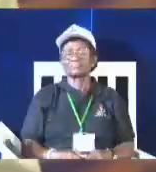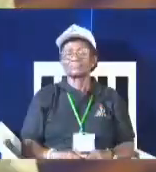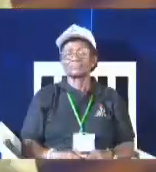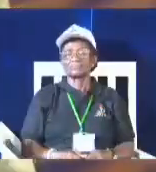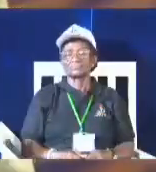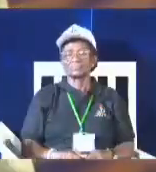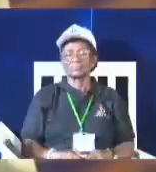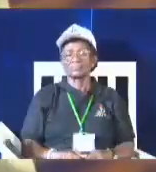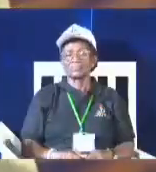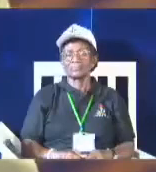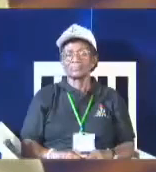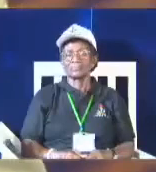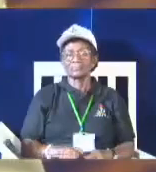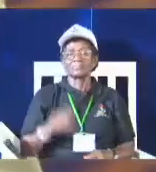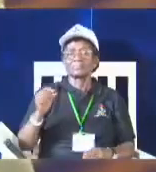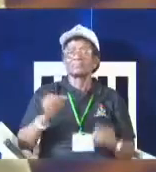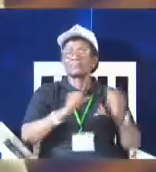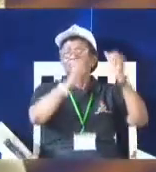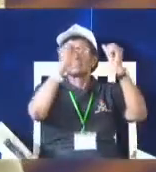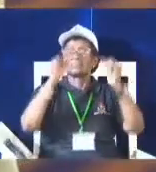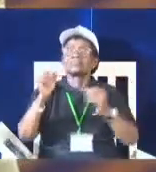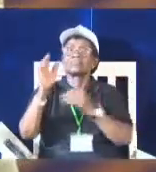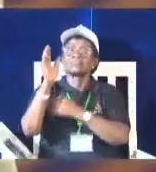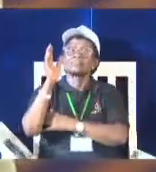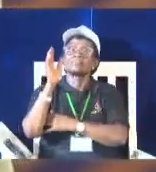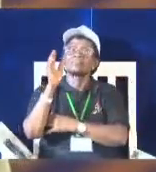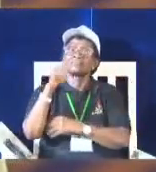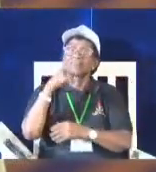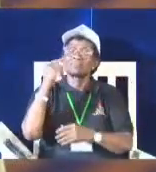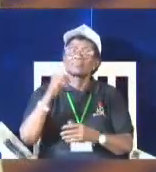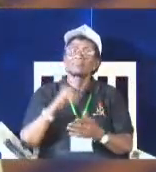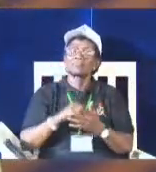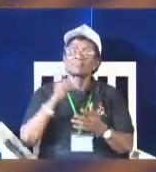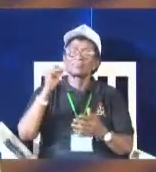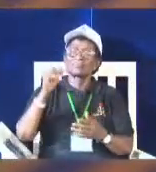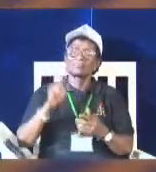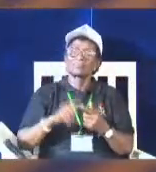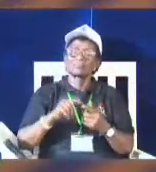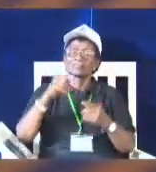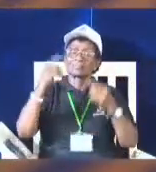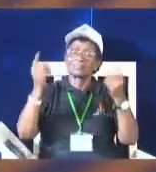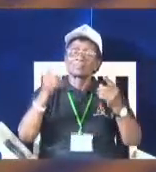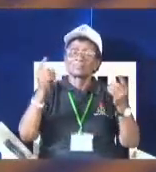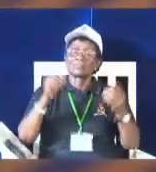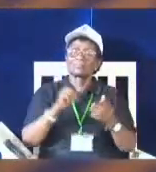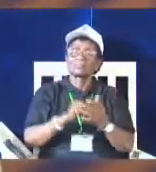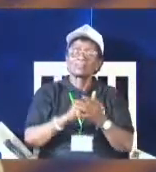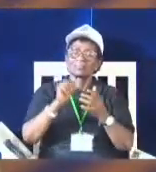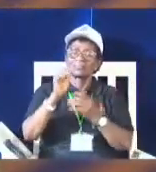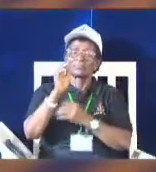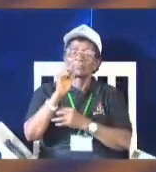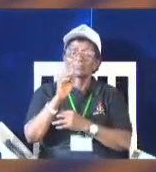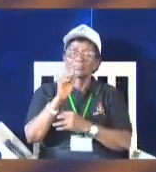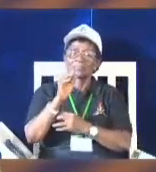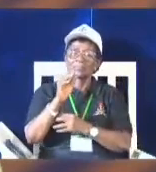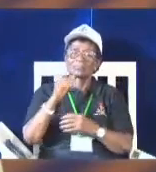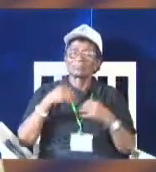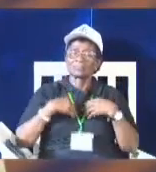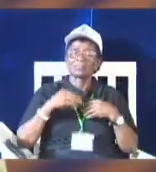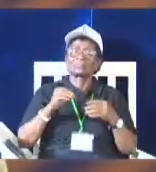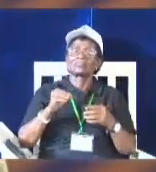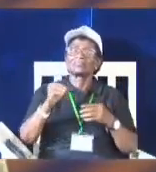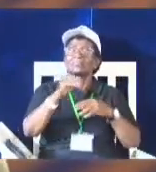The Almighty God says it is to sinners that God has ordained travail.